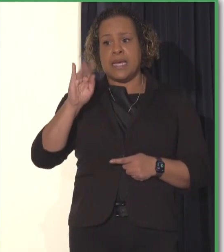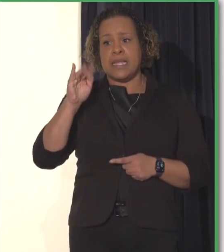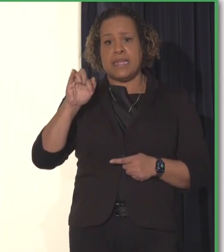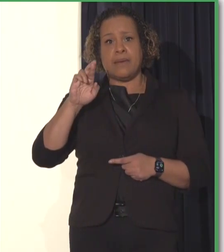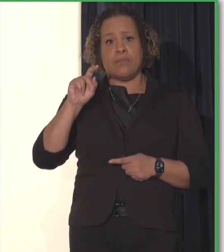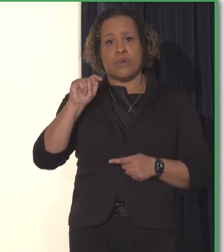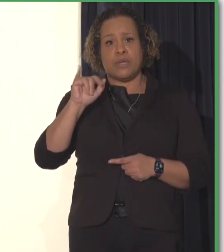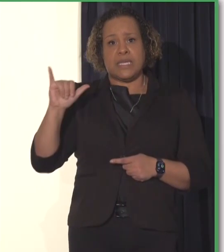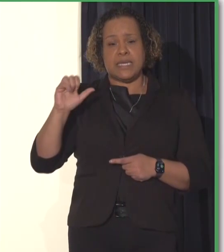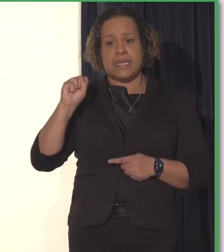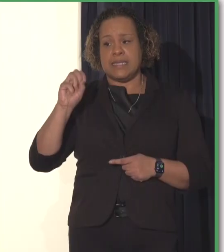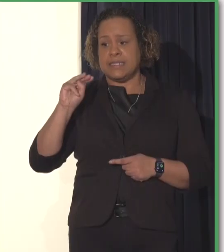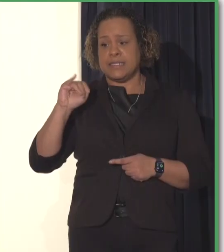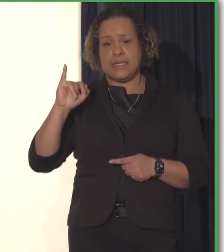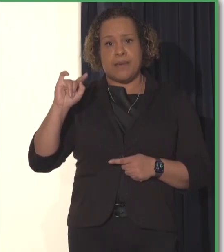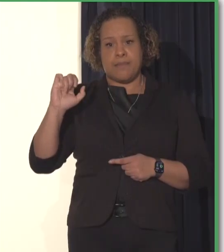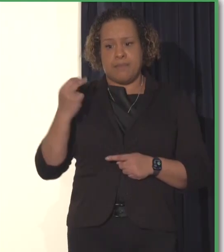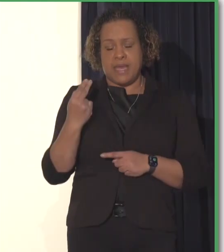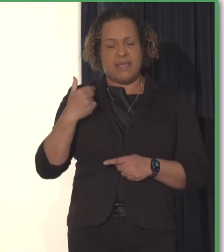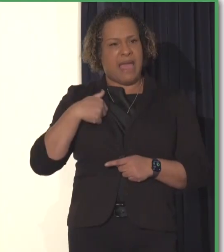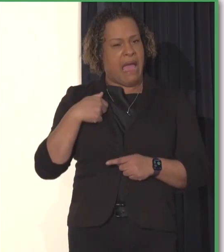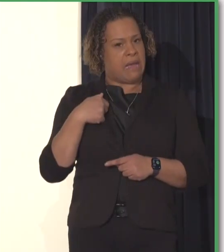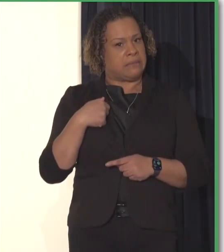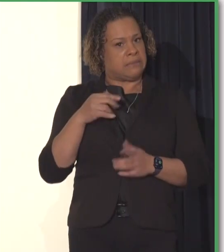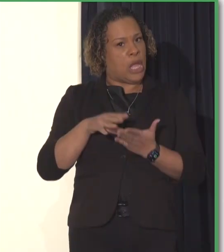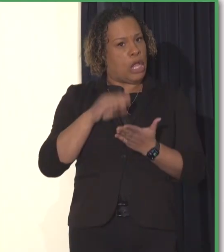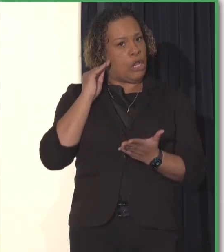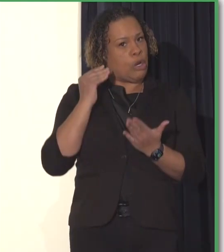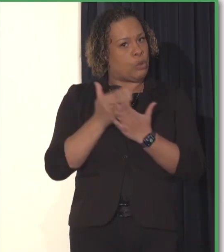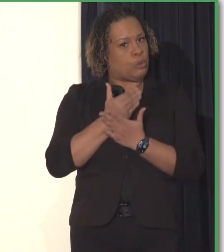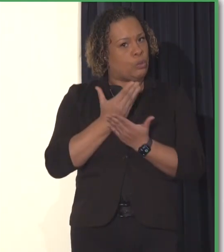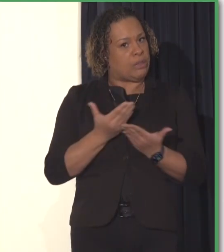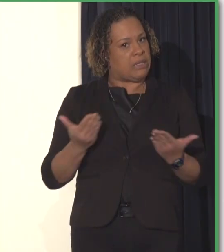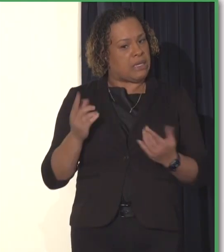Smith has caused me great concern.